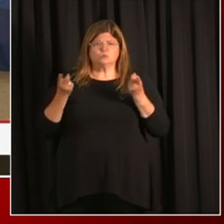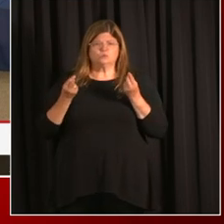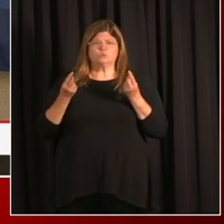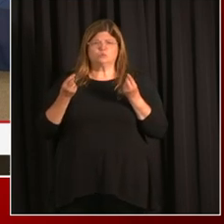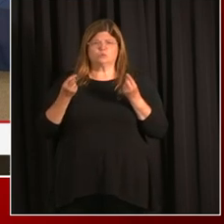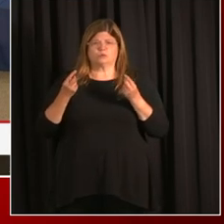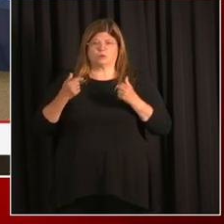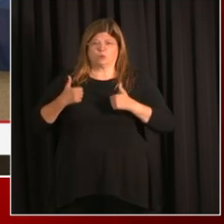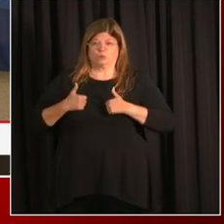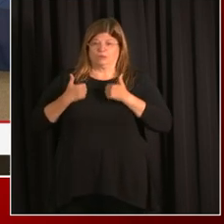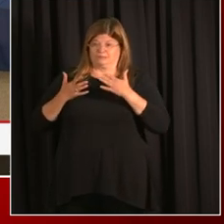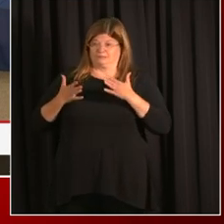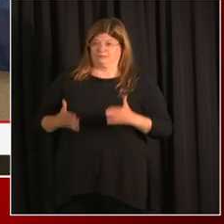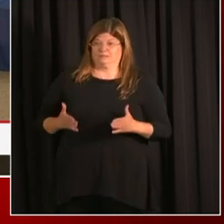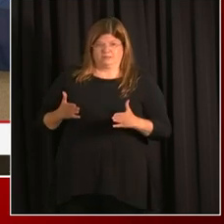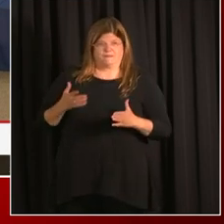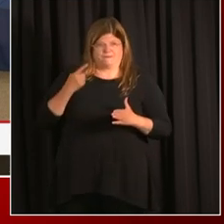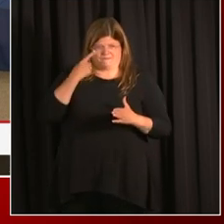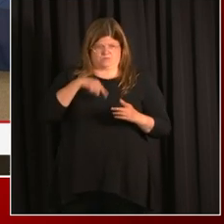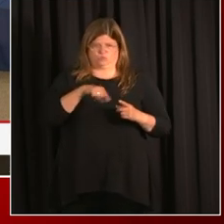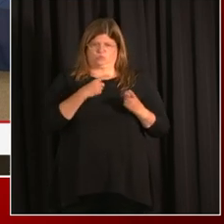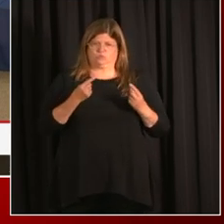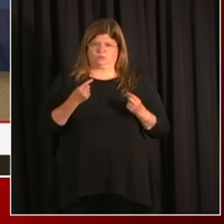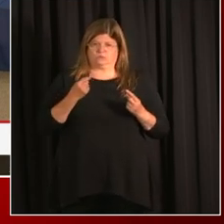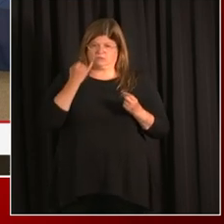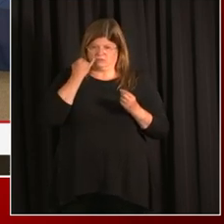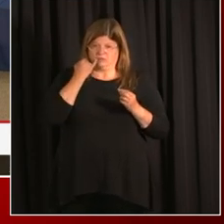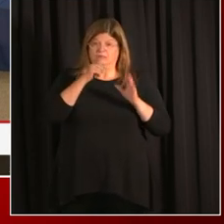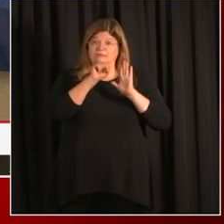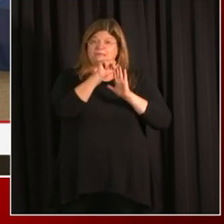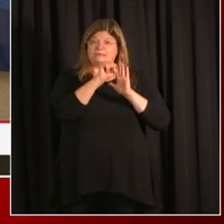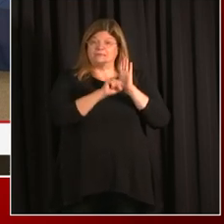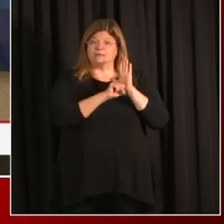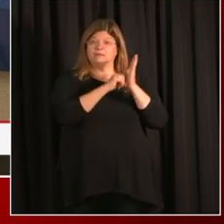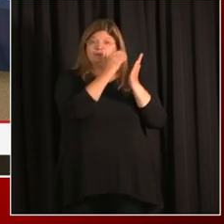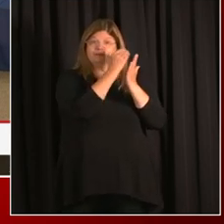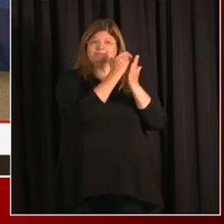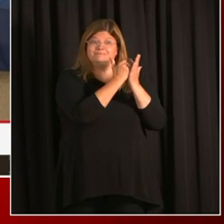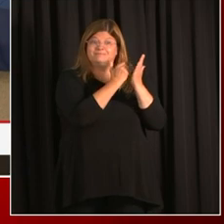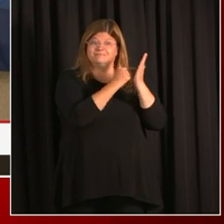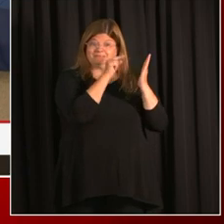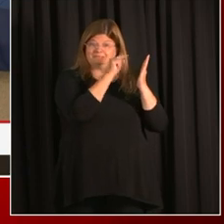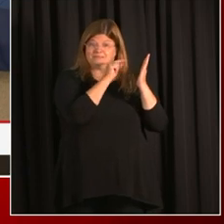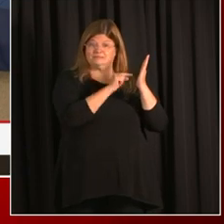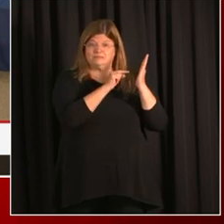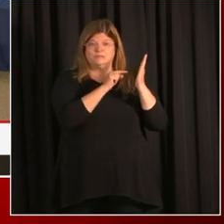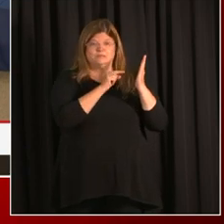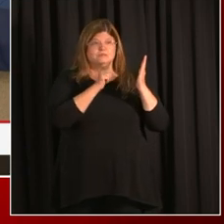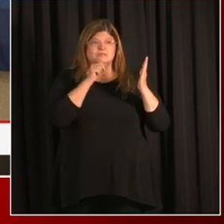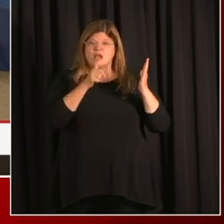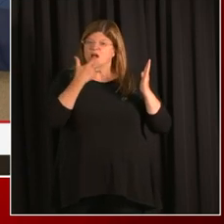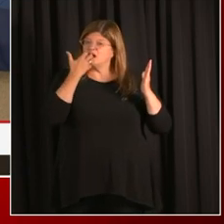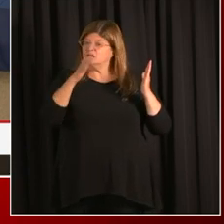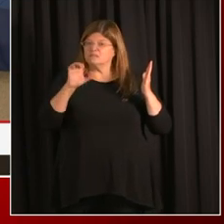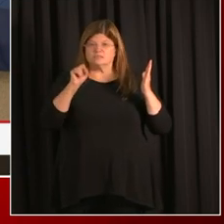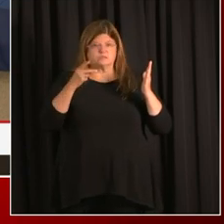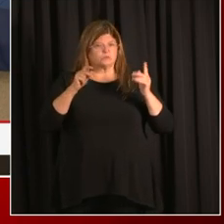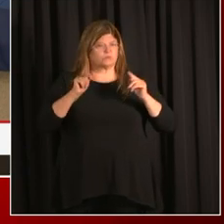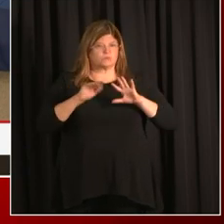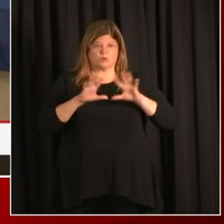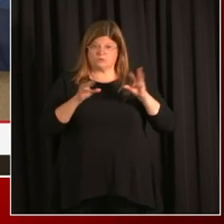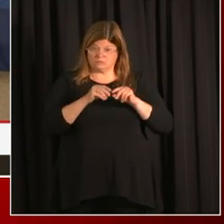to is no longer listed as a hotspot state? Should they continue to quarantine? So if you are